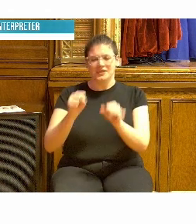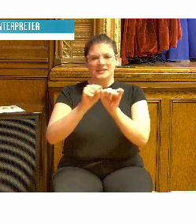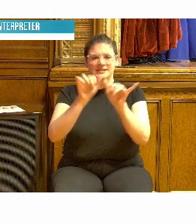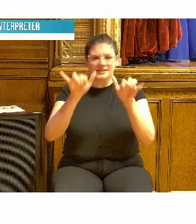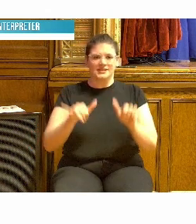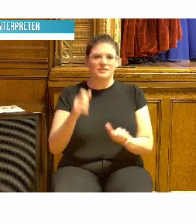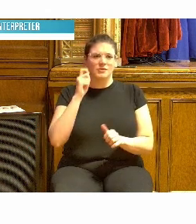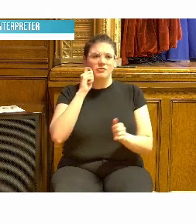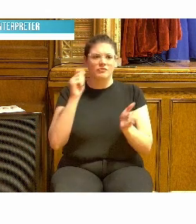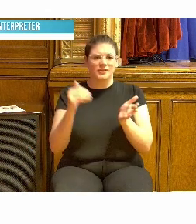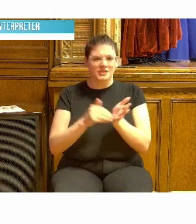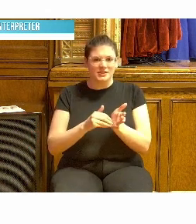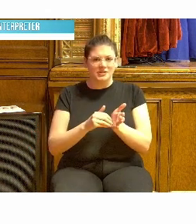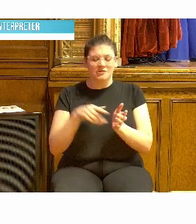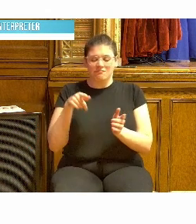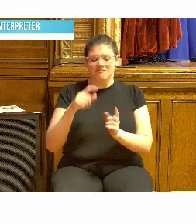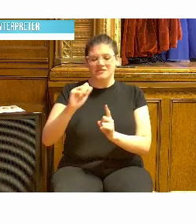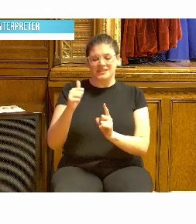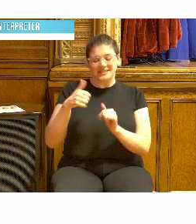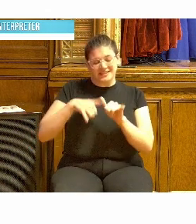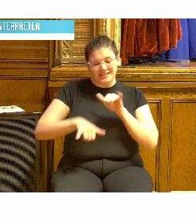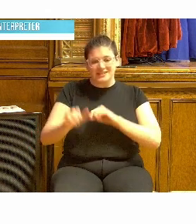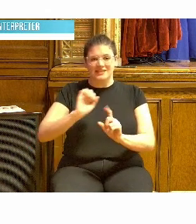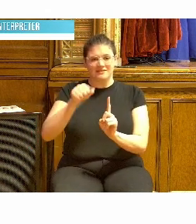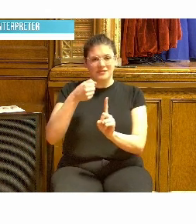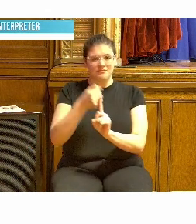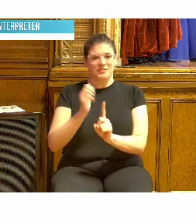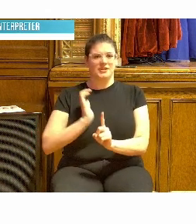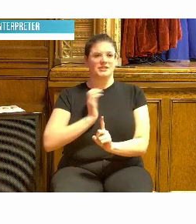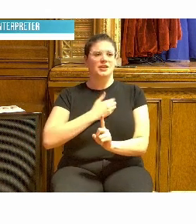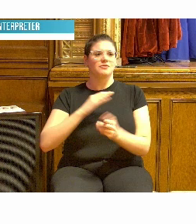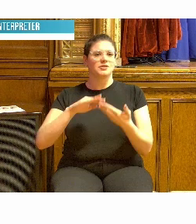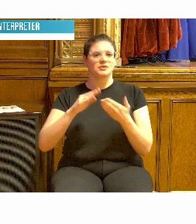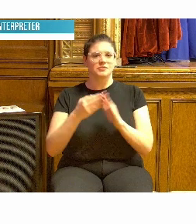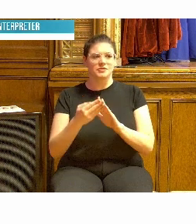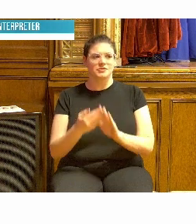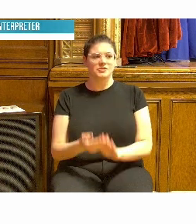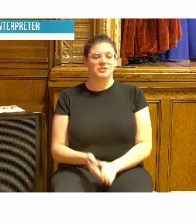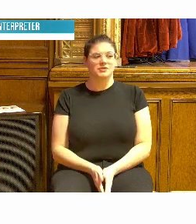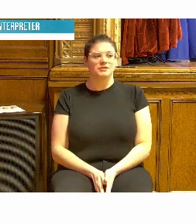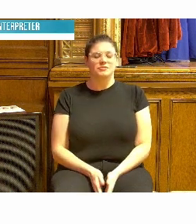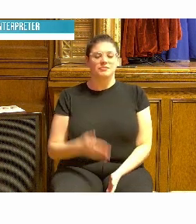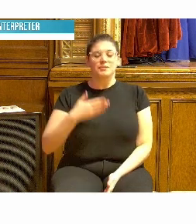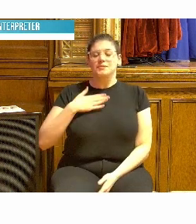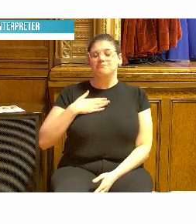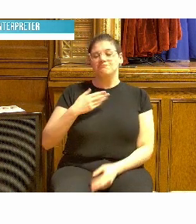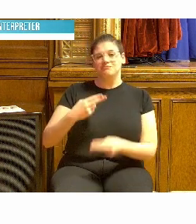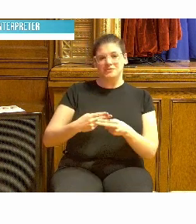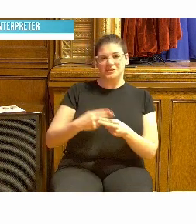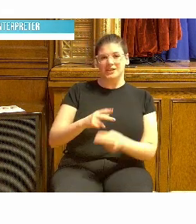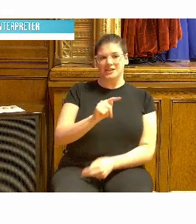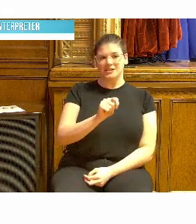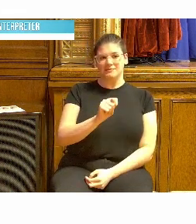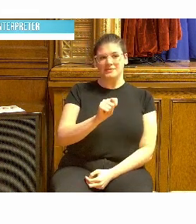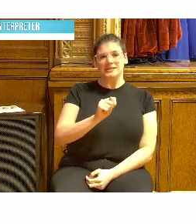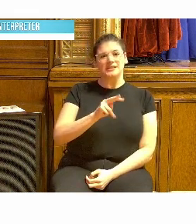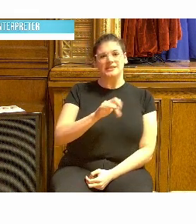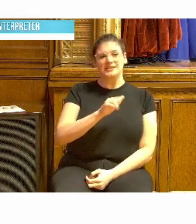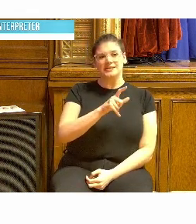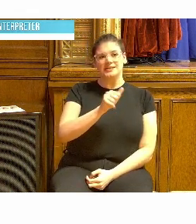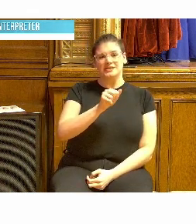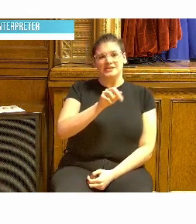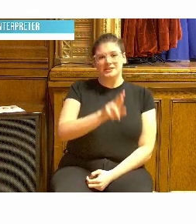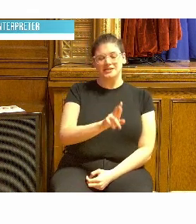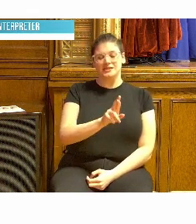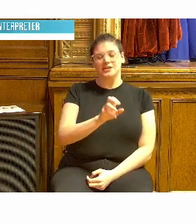like ours all across the state. My name is Tay Porter Jourdain. I'm a consultant with Our Local History, and at